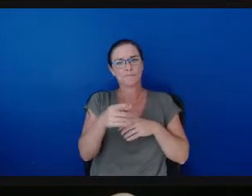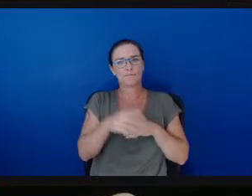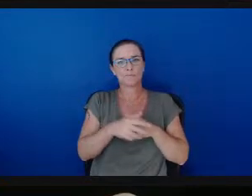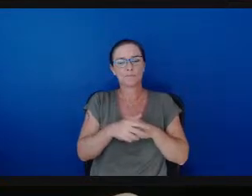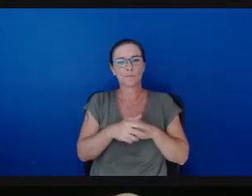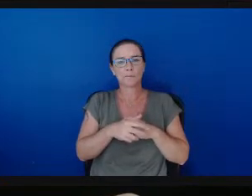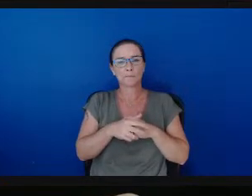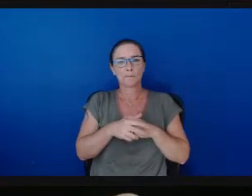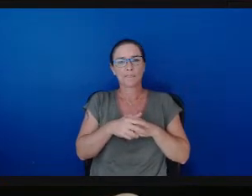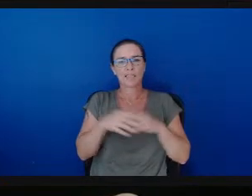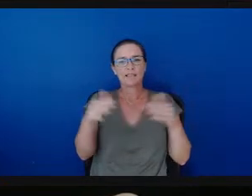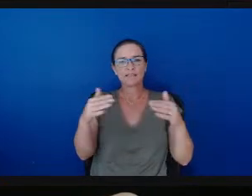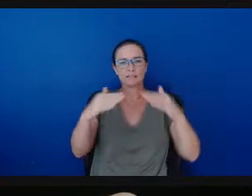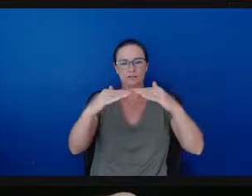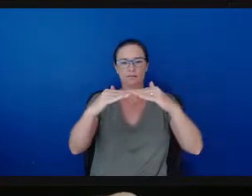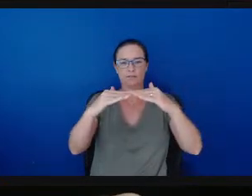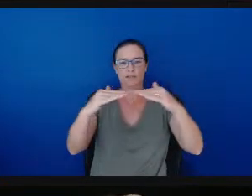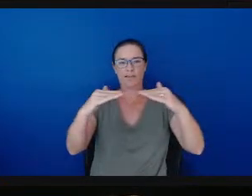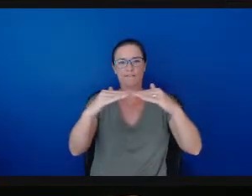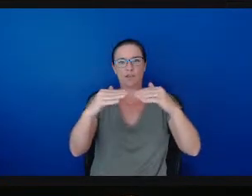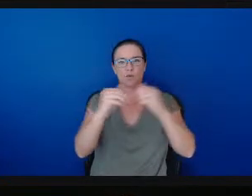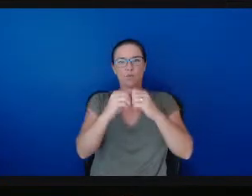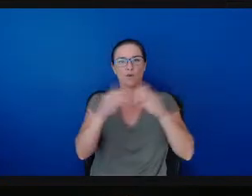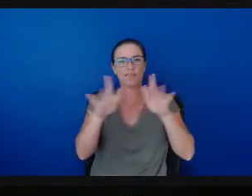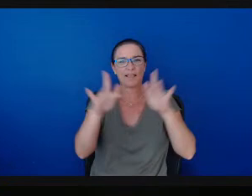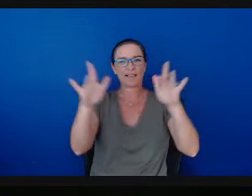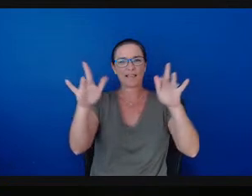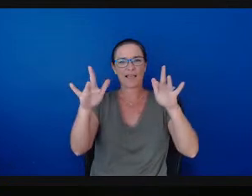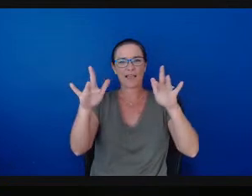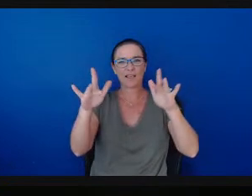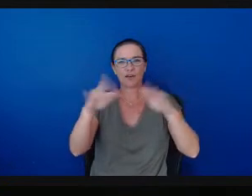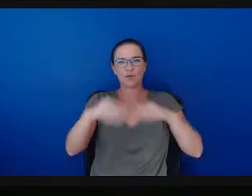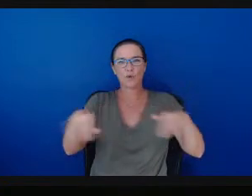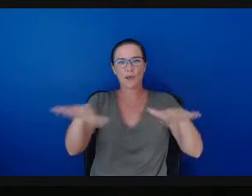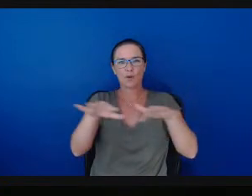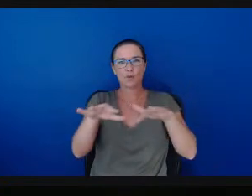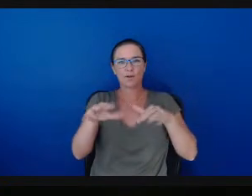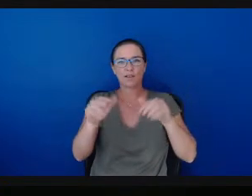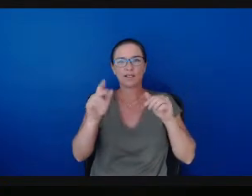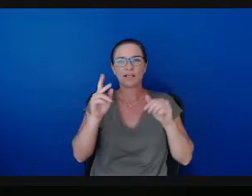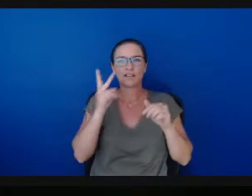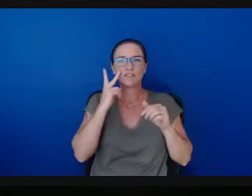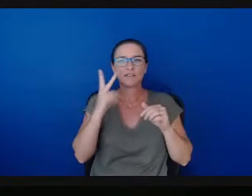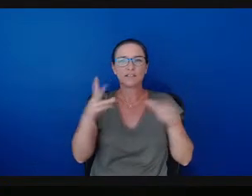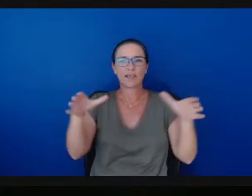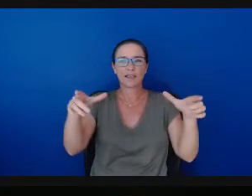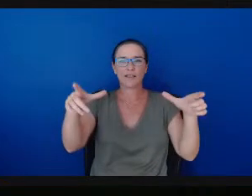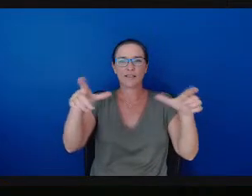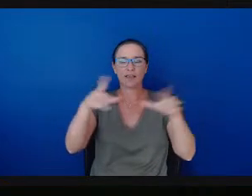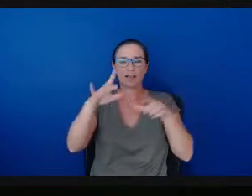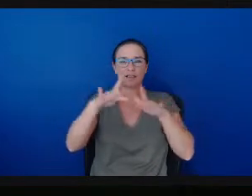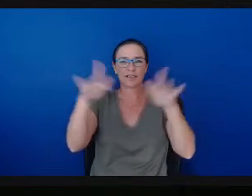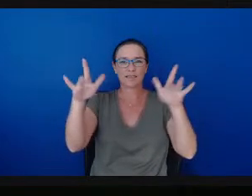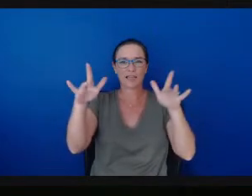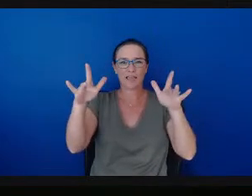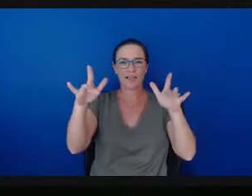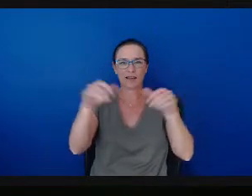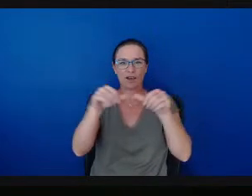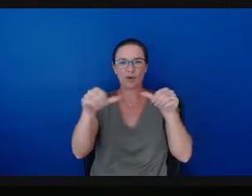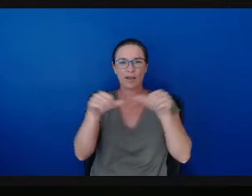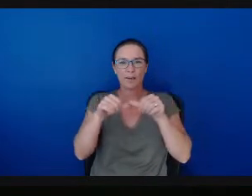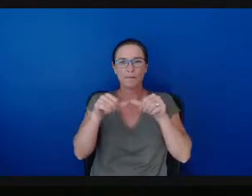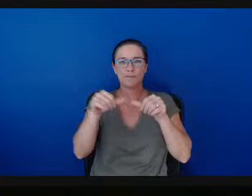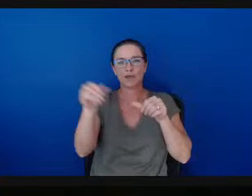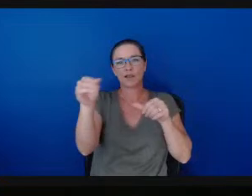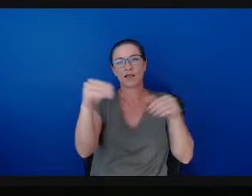here. We'll advance to the next image the USGS has put out for us here. There's that patch of light ground. And the flow